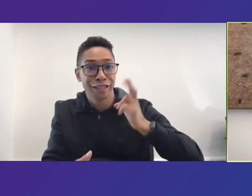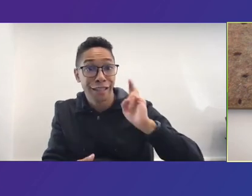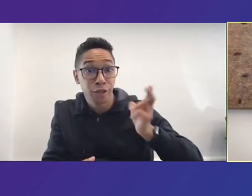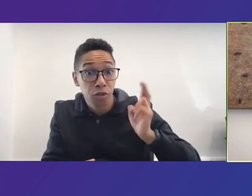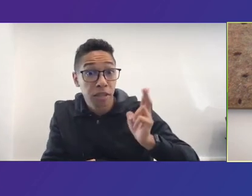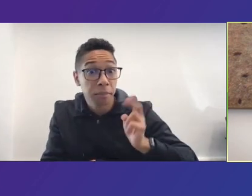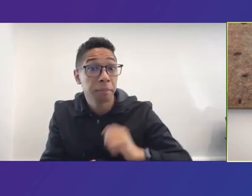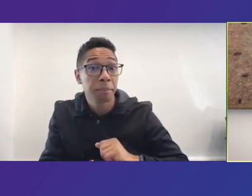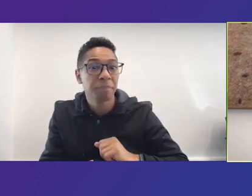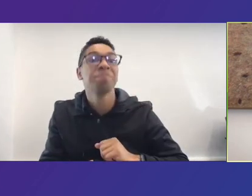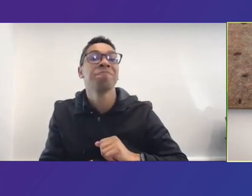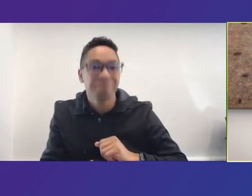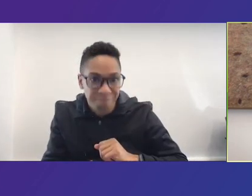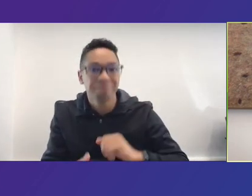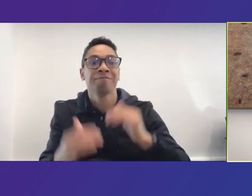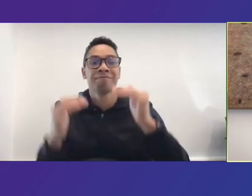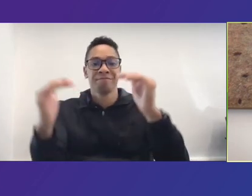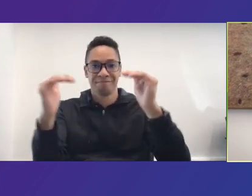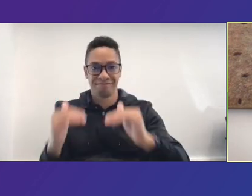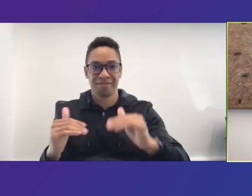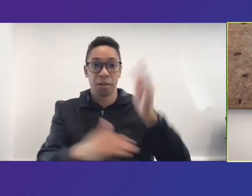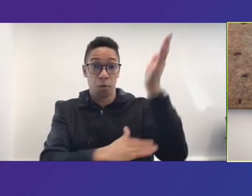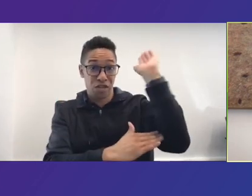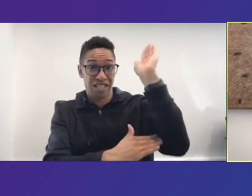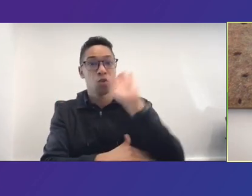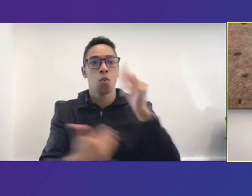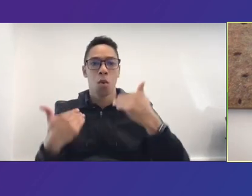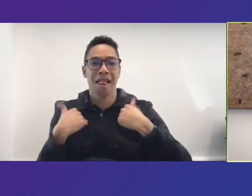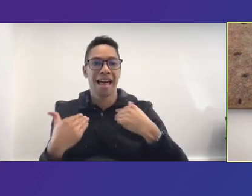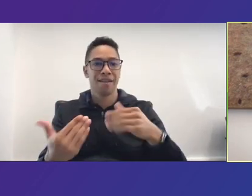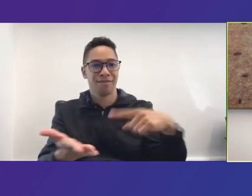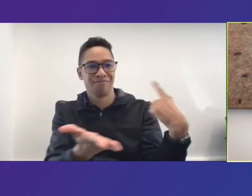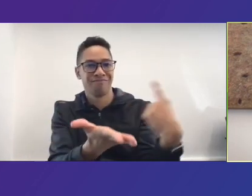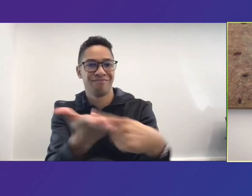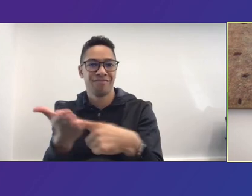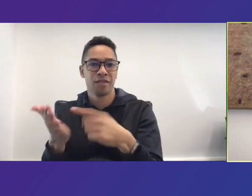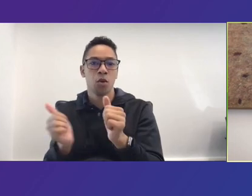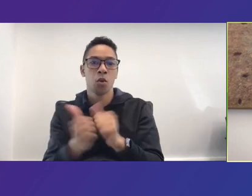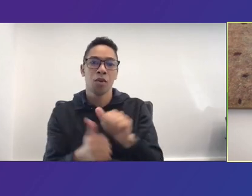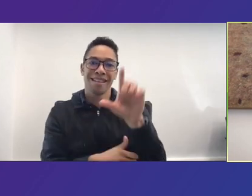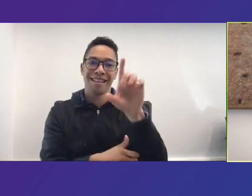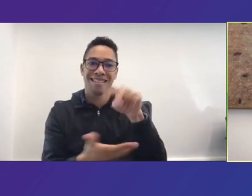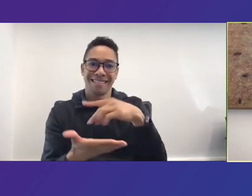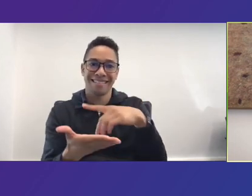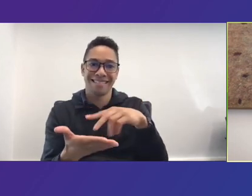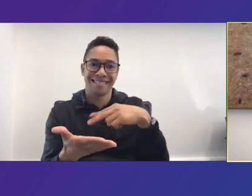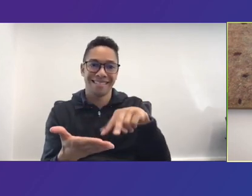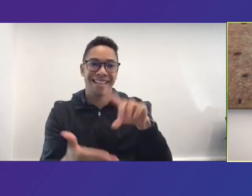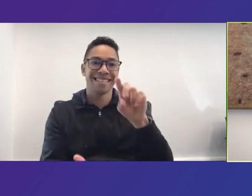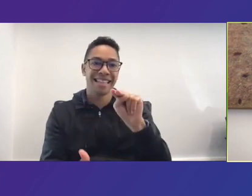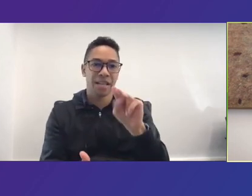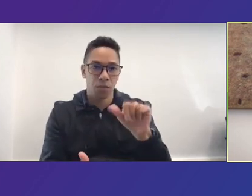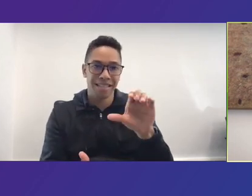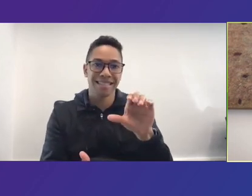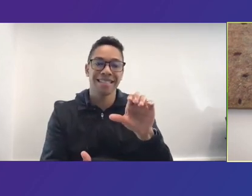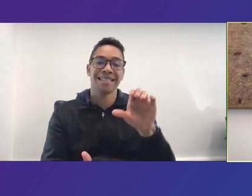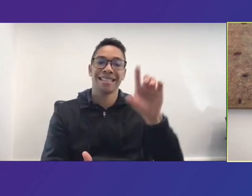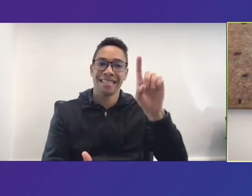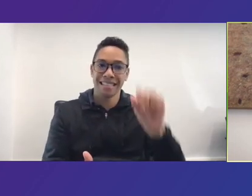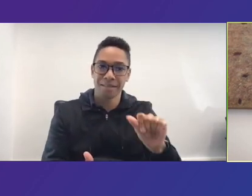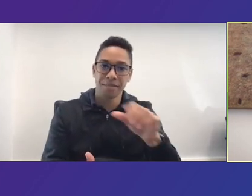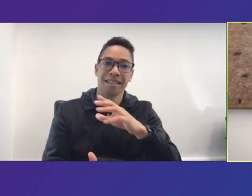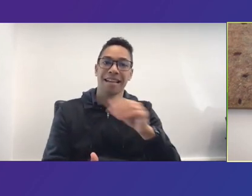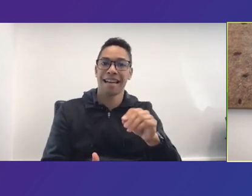will be followed by a response session with Dance NYC Disability Dance Artistry